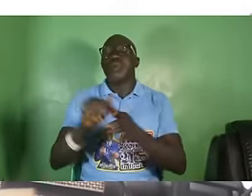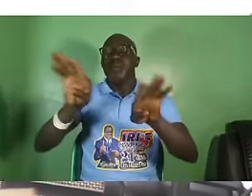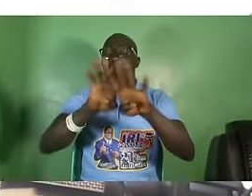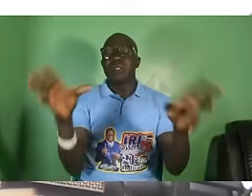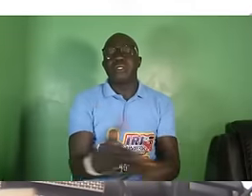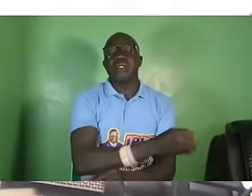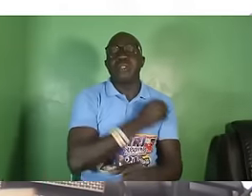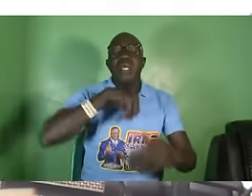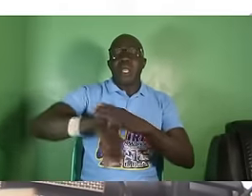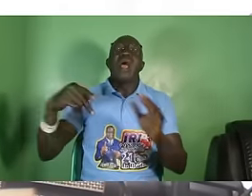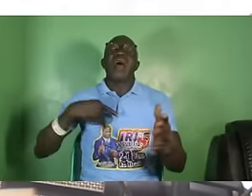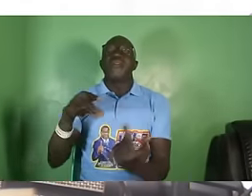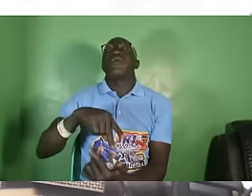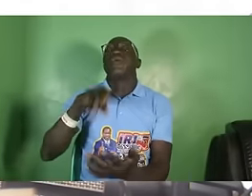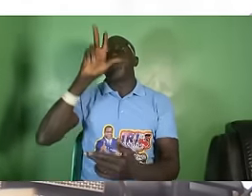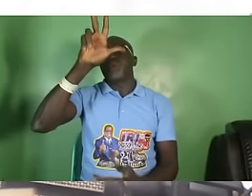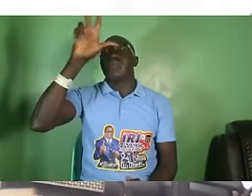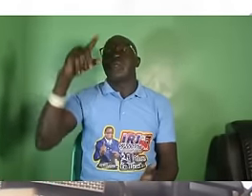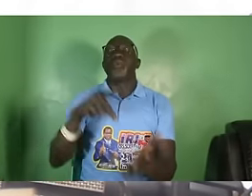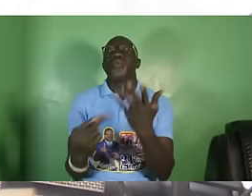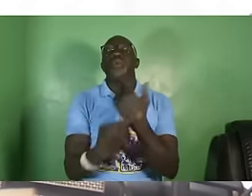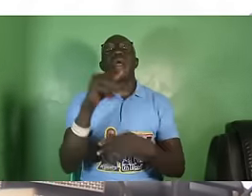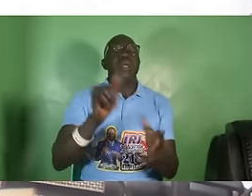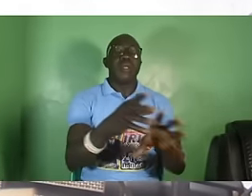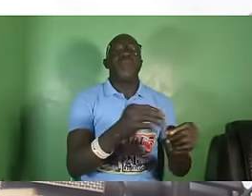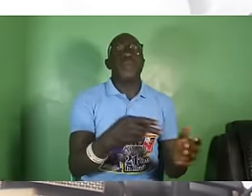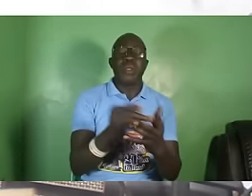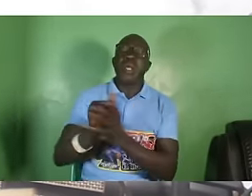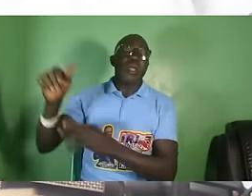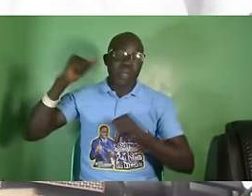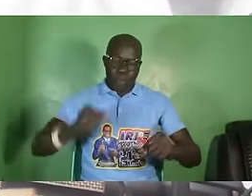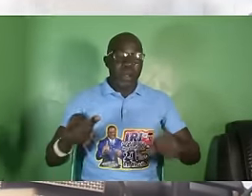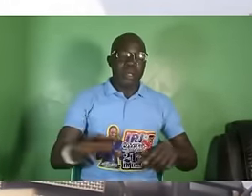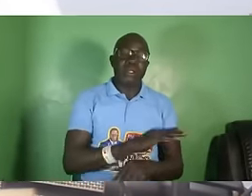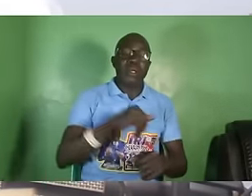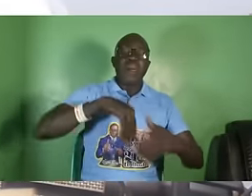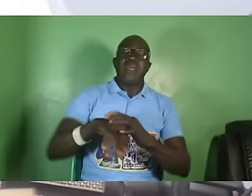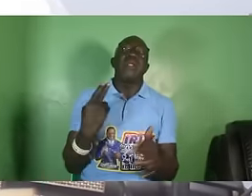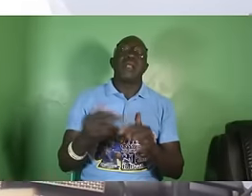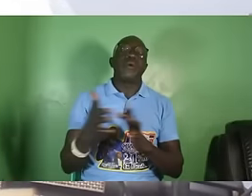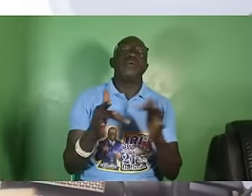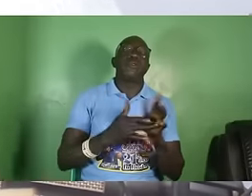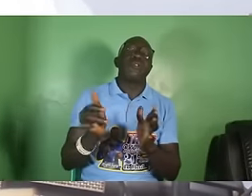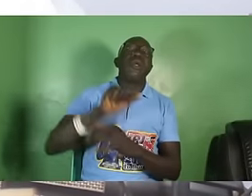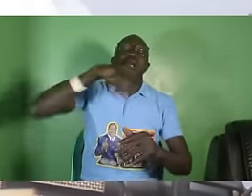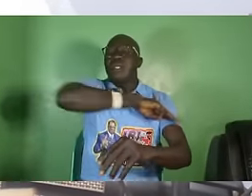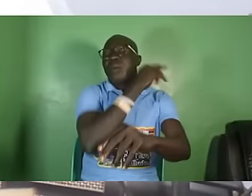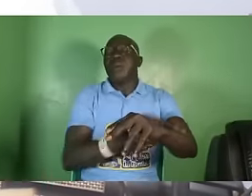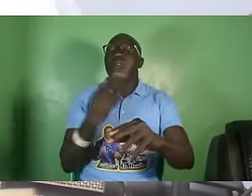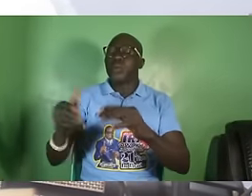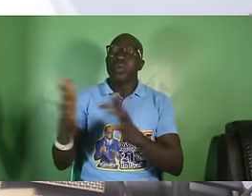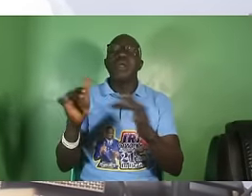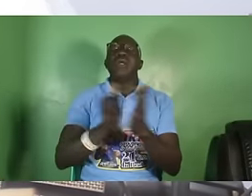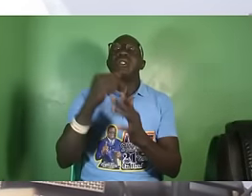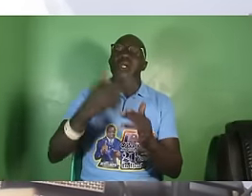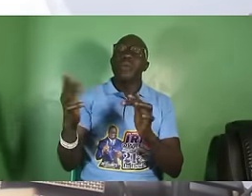This is all our branches. The one new program will be powerful. It's great. In the name of Jesus. In the